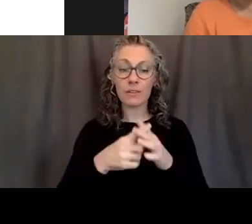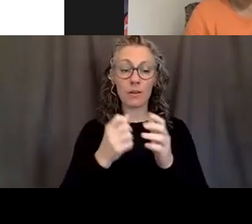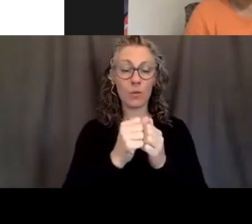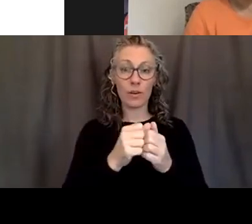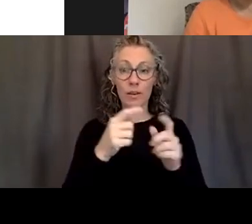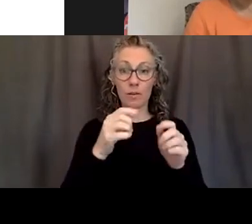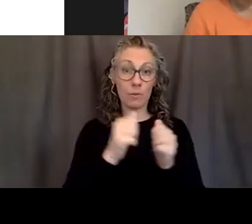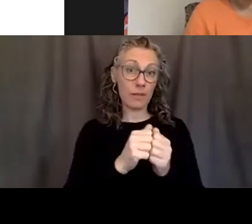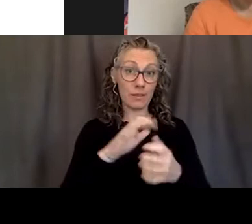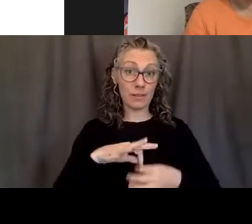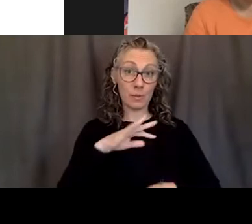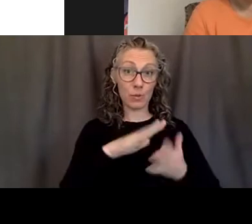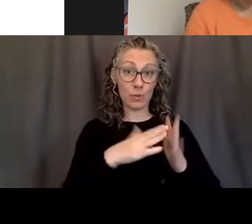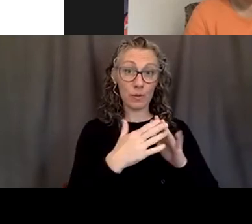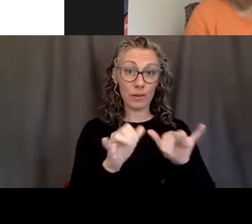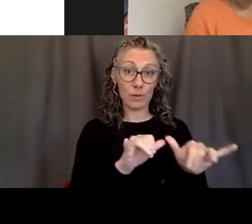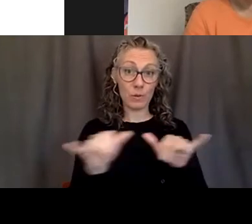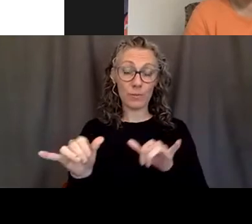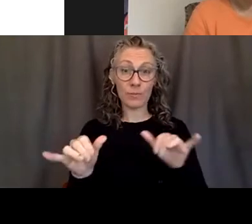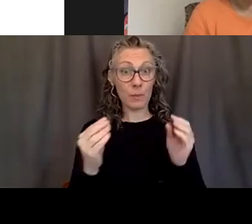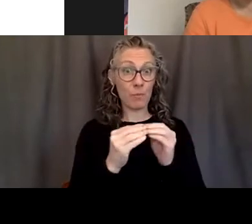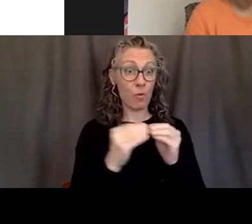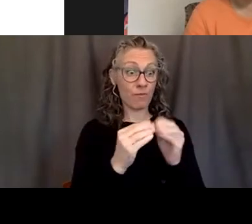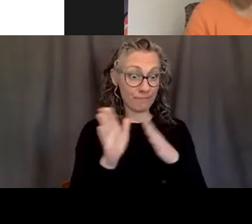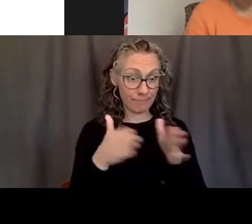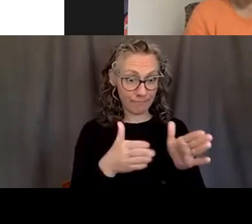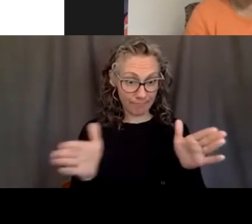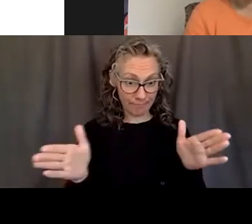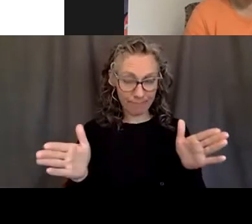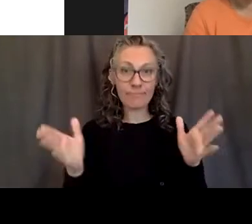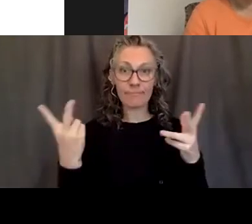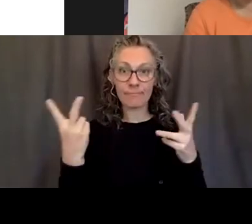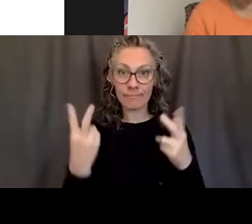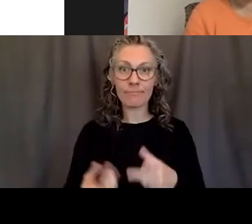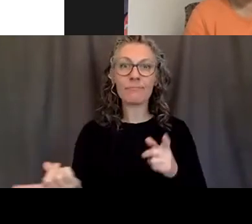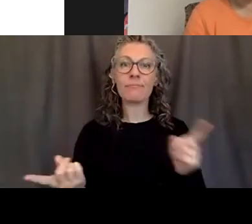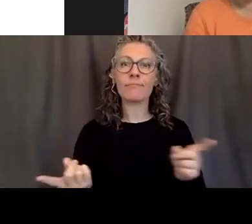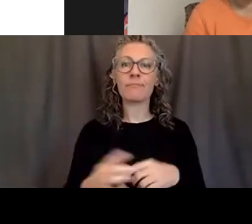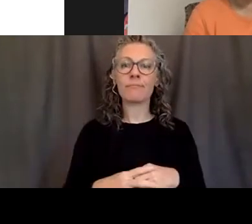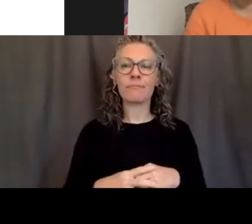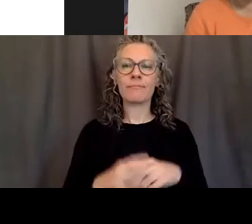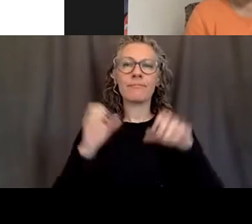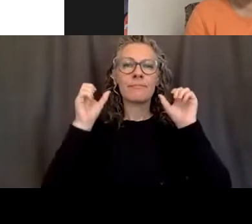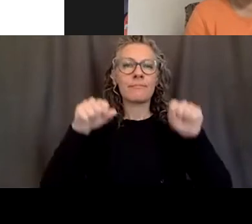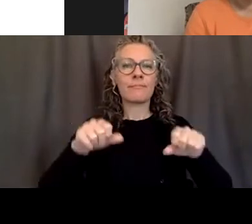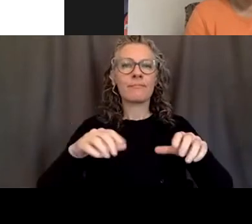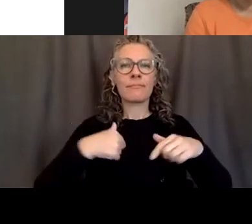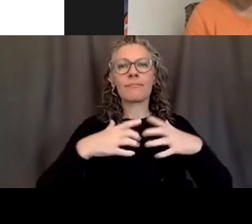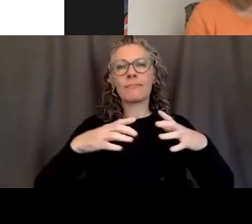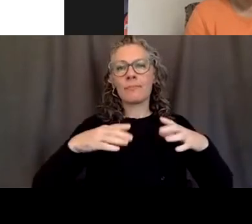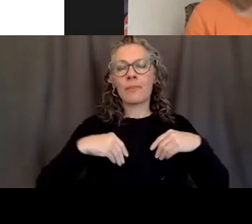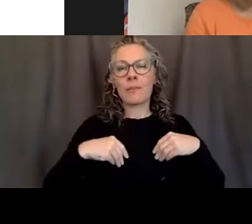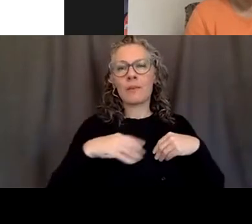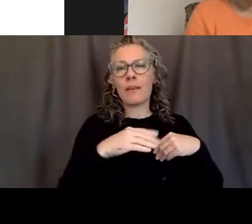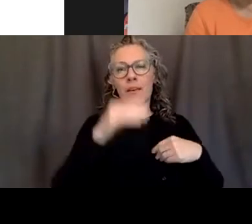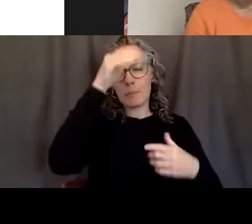spiritual community and more. So yes, I accept and I believe in what